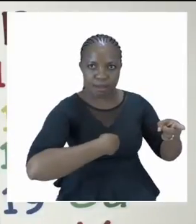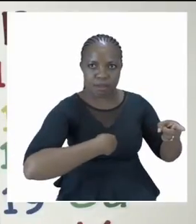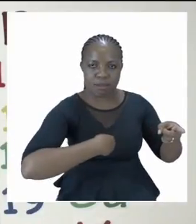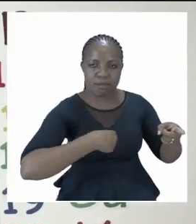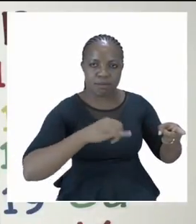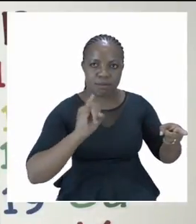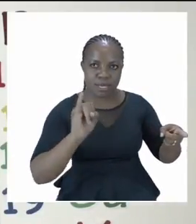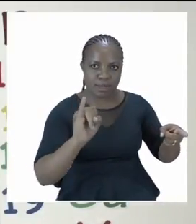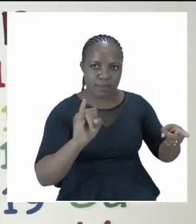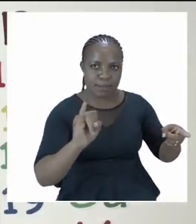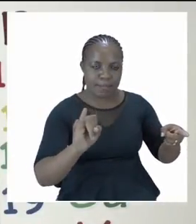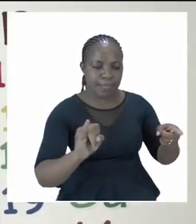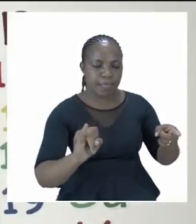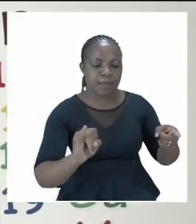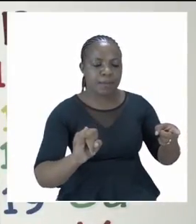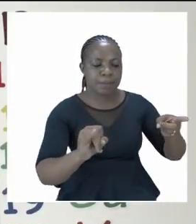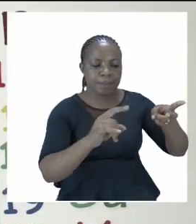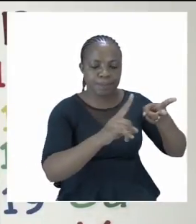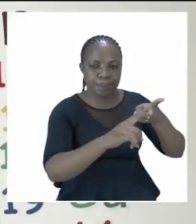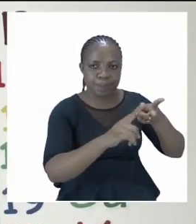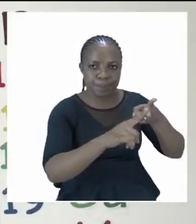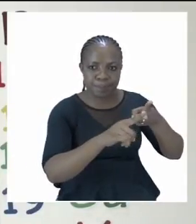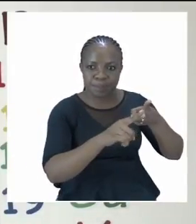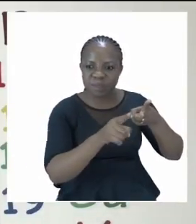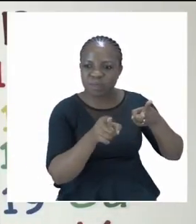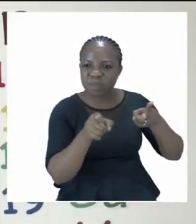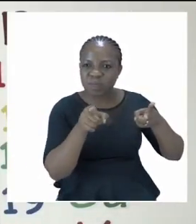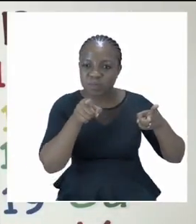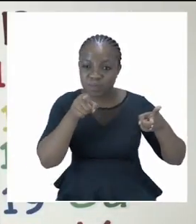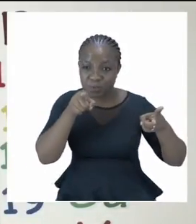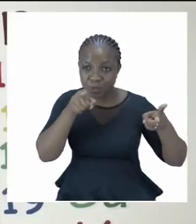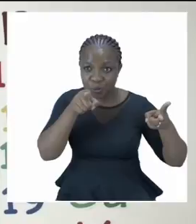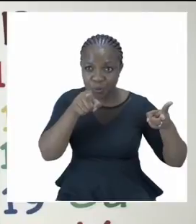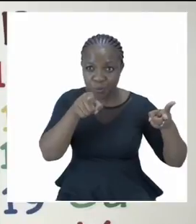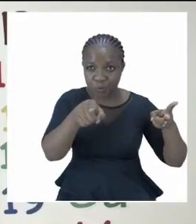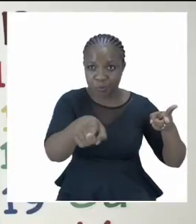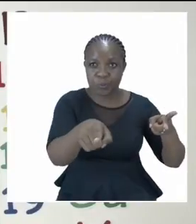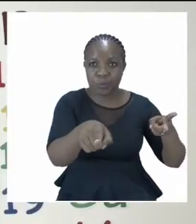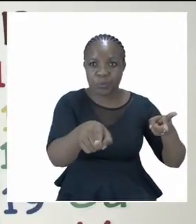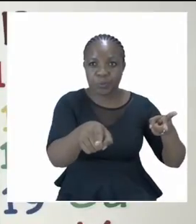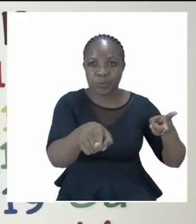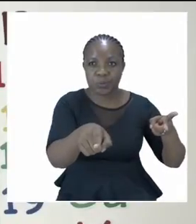I. When you are pointing at someone else, you say